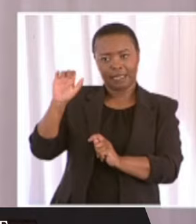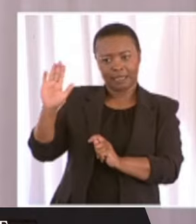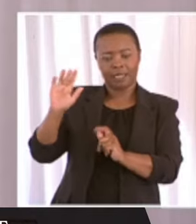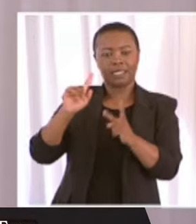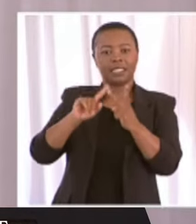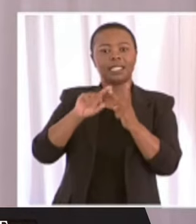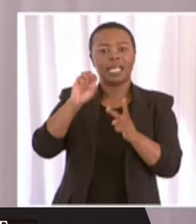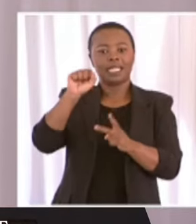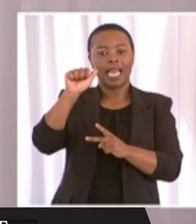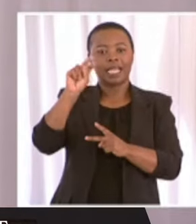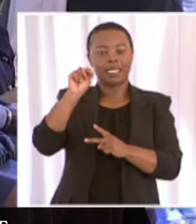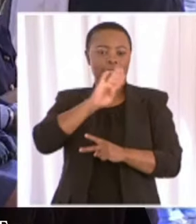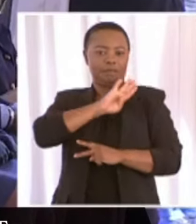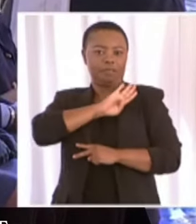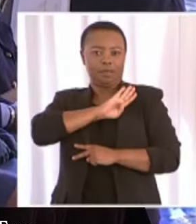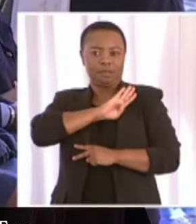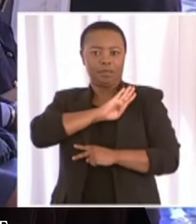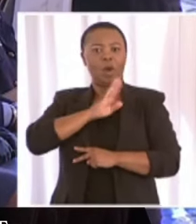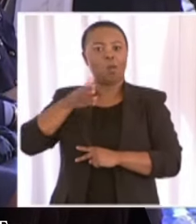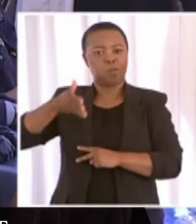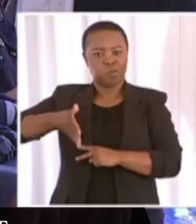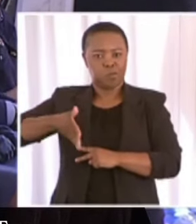SANDF present here today.